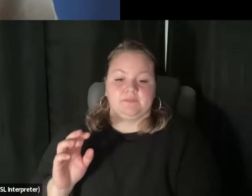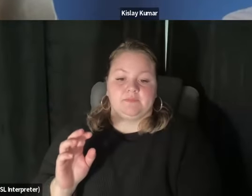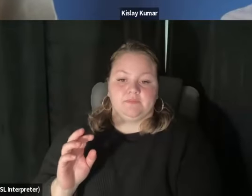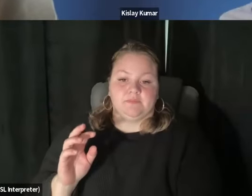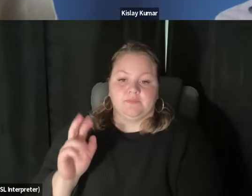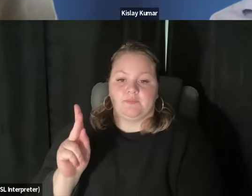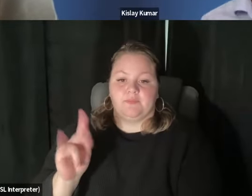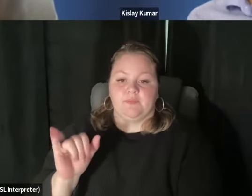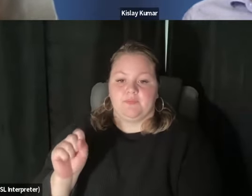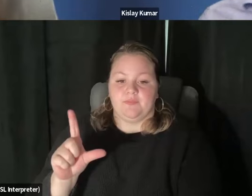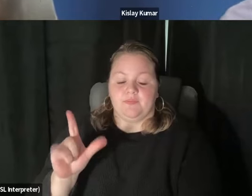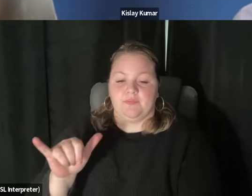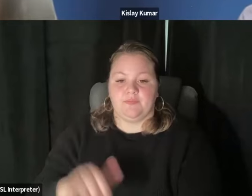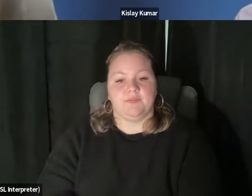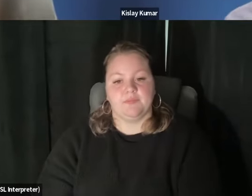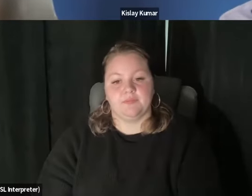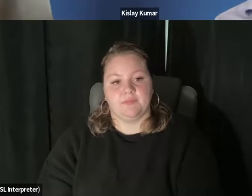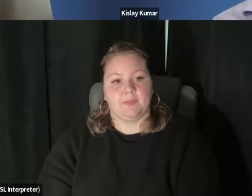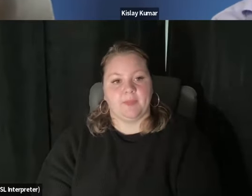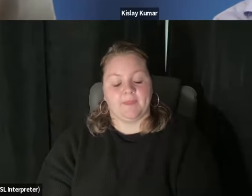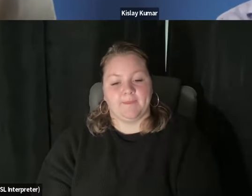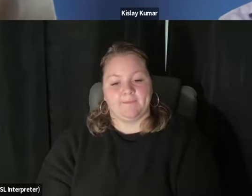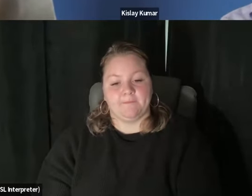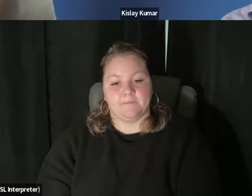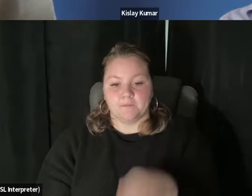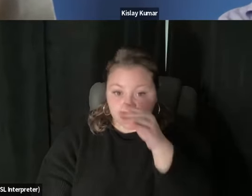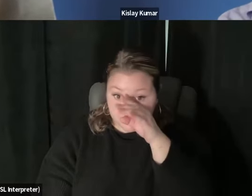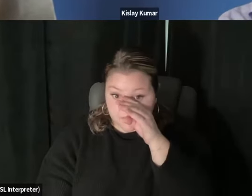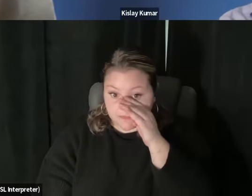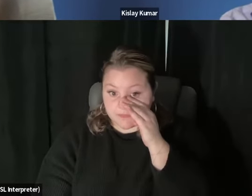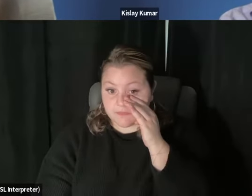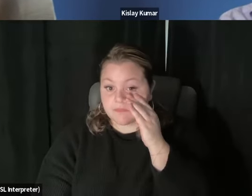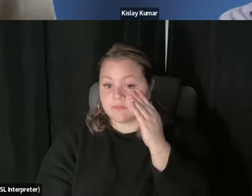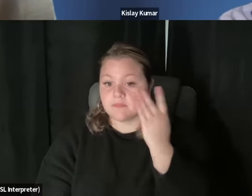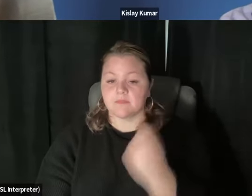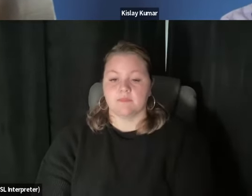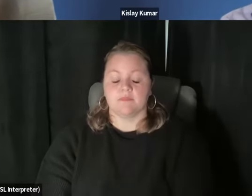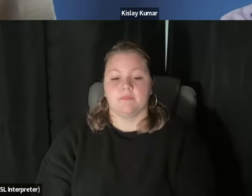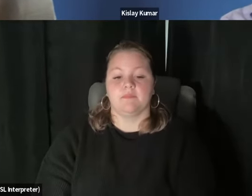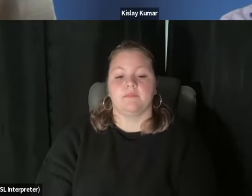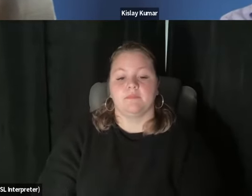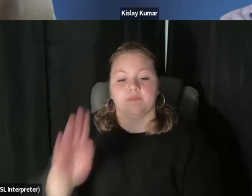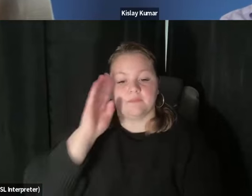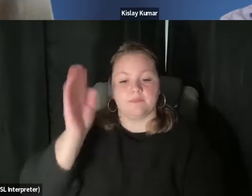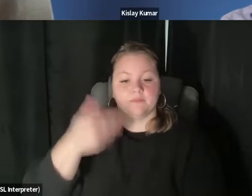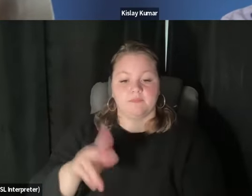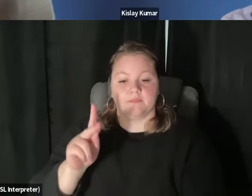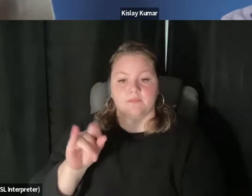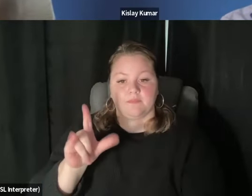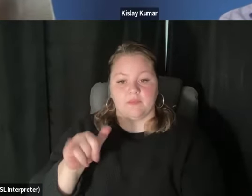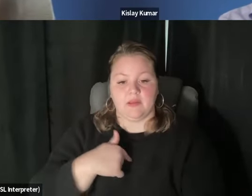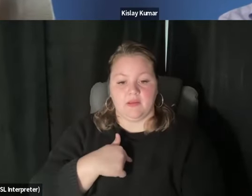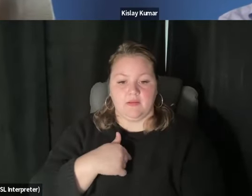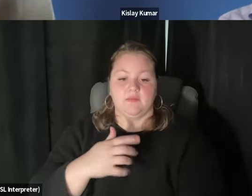tell us a little bit about yourself, and then we'll jump into our coffee chat. Definitely. So I'm Kisley Kumar. I'm pursuing ALM in data science, and